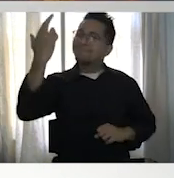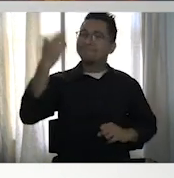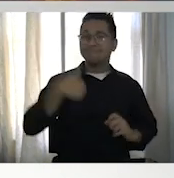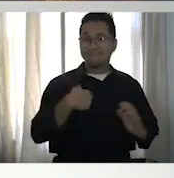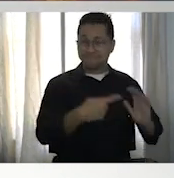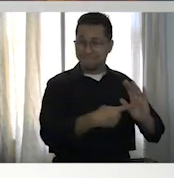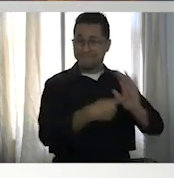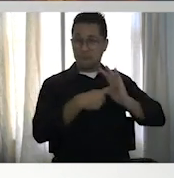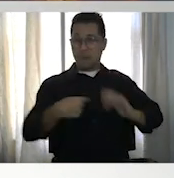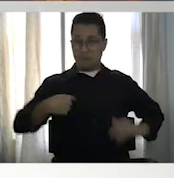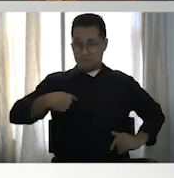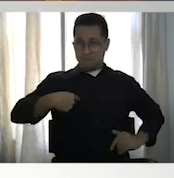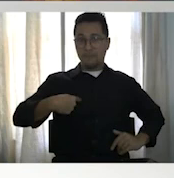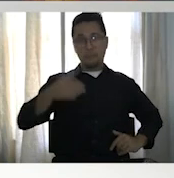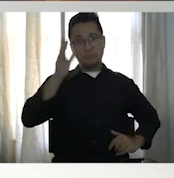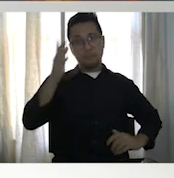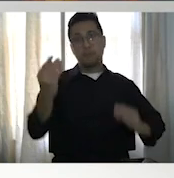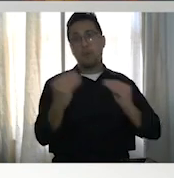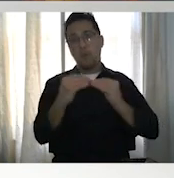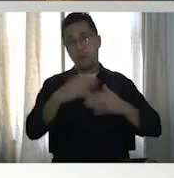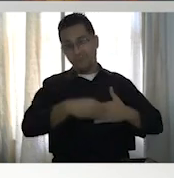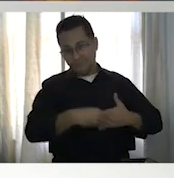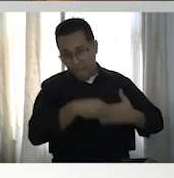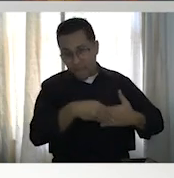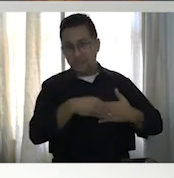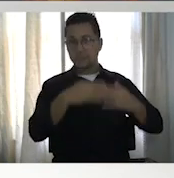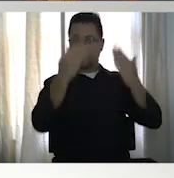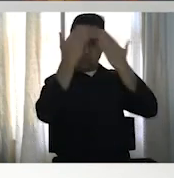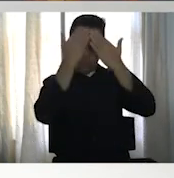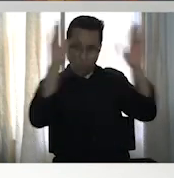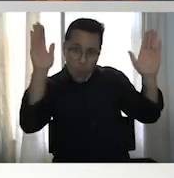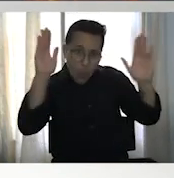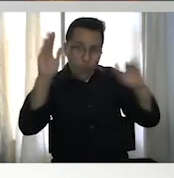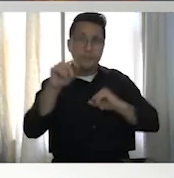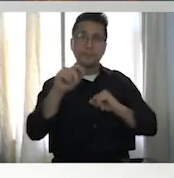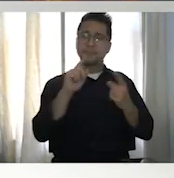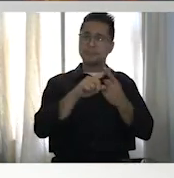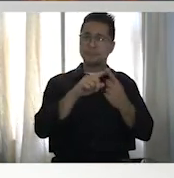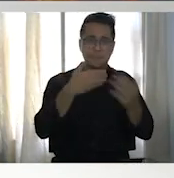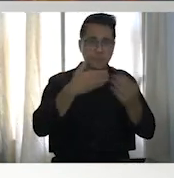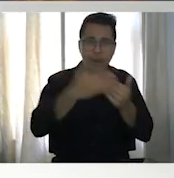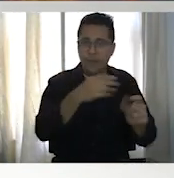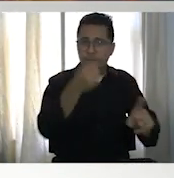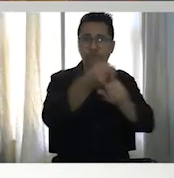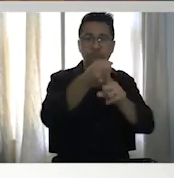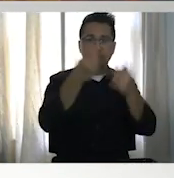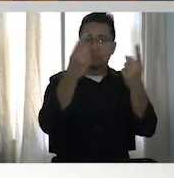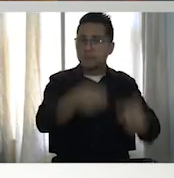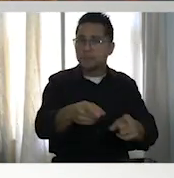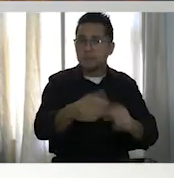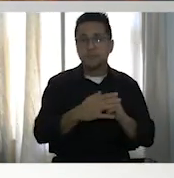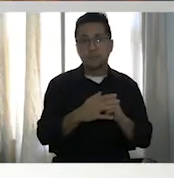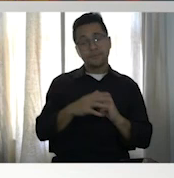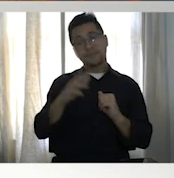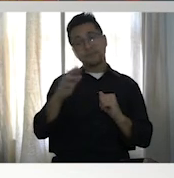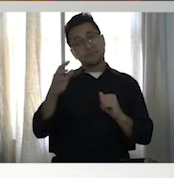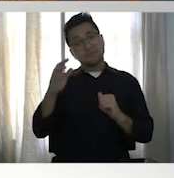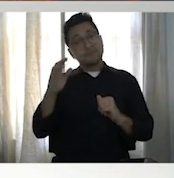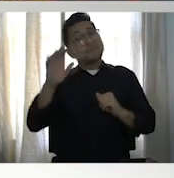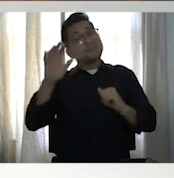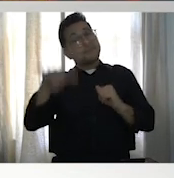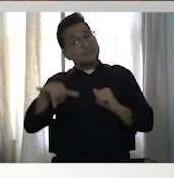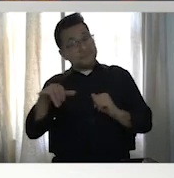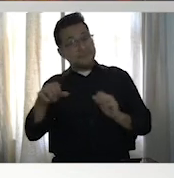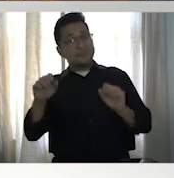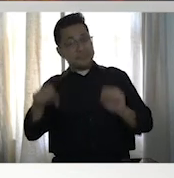requires me to be flexible and open to whatever's going to happen. And that's can be a